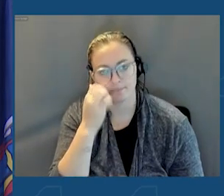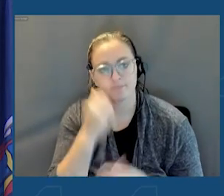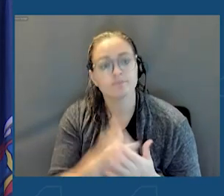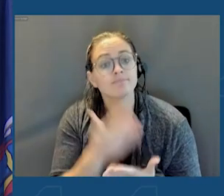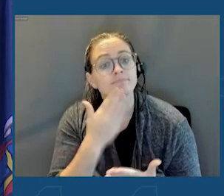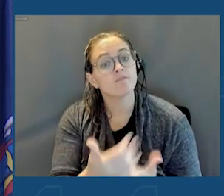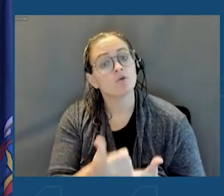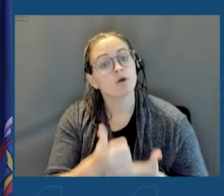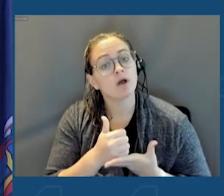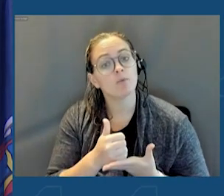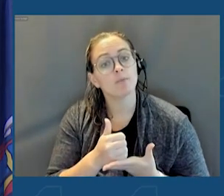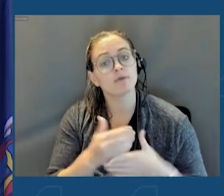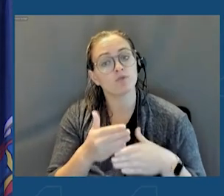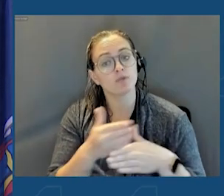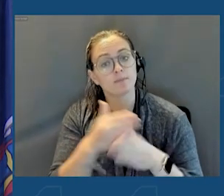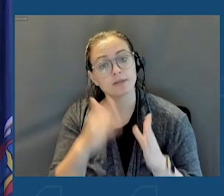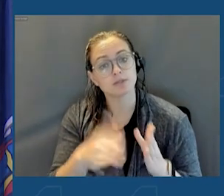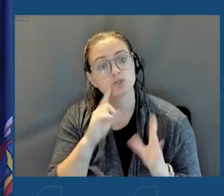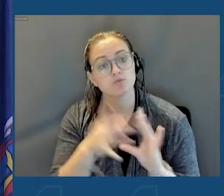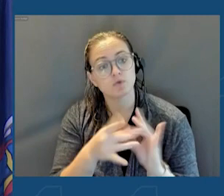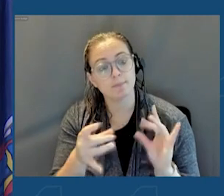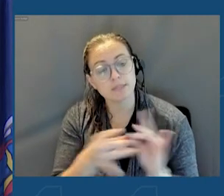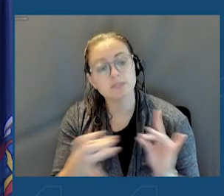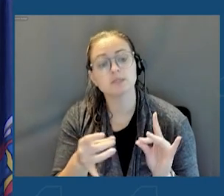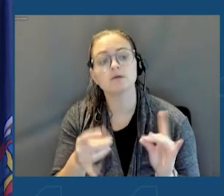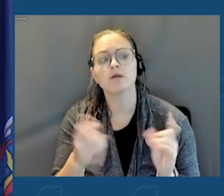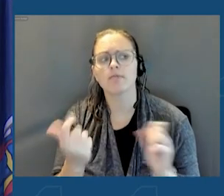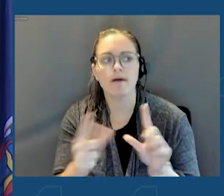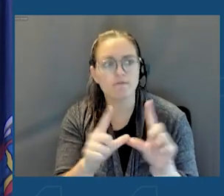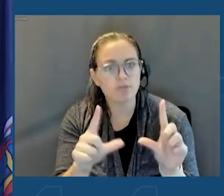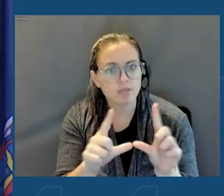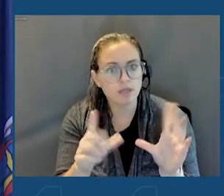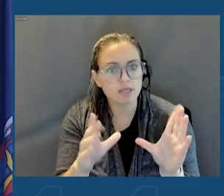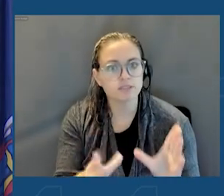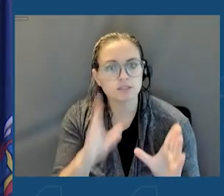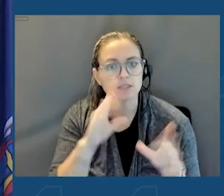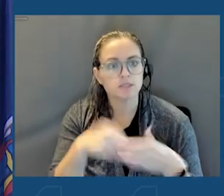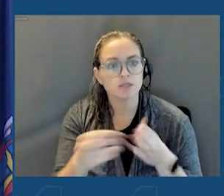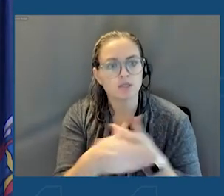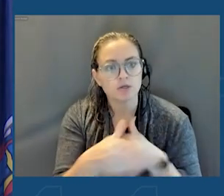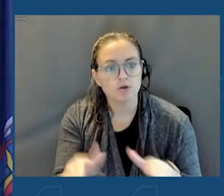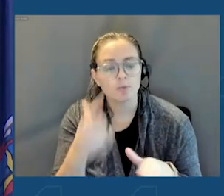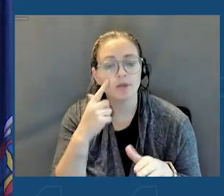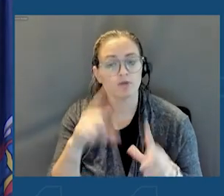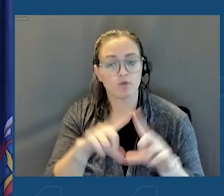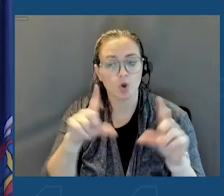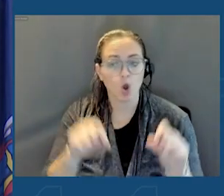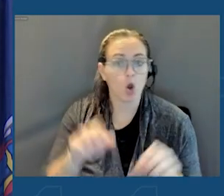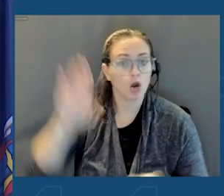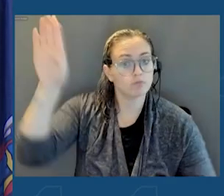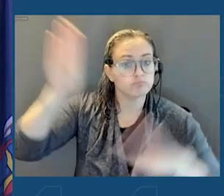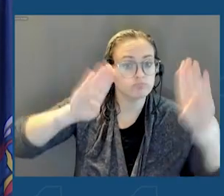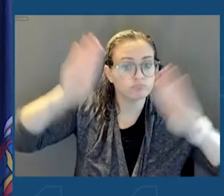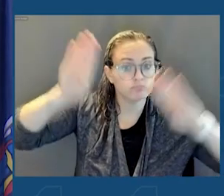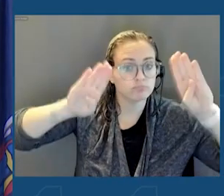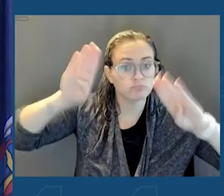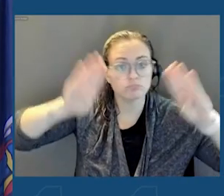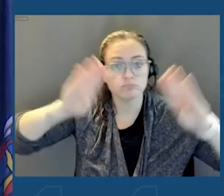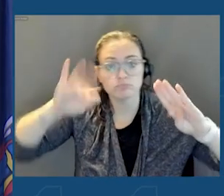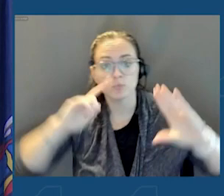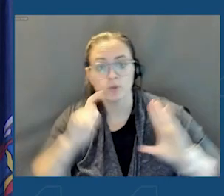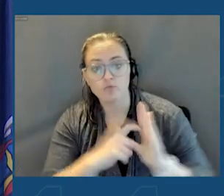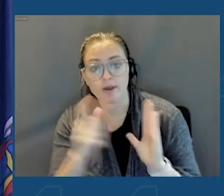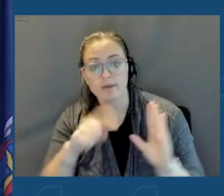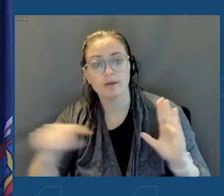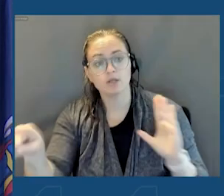be ambassadors of this message. We have a lot of licensees in the room. If you are a card licensee, please raise your hand or stand up so you can be recognized